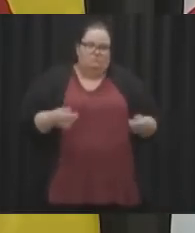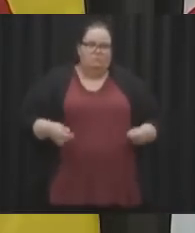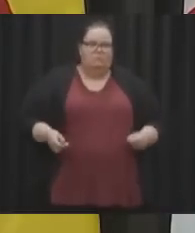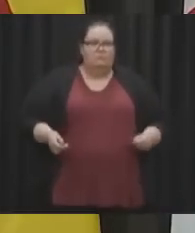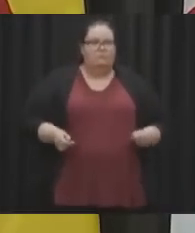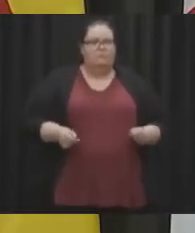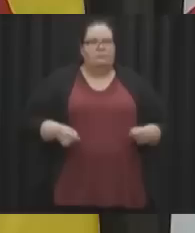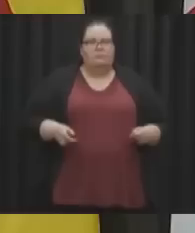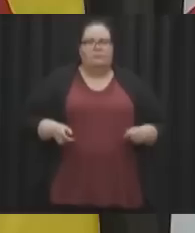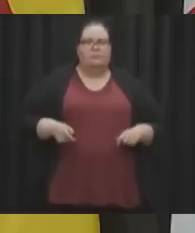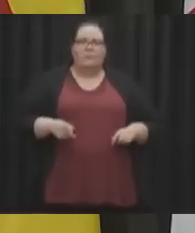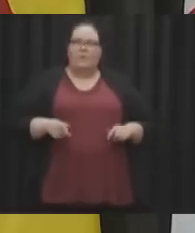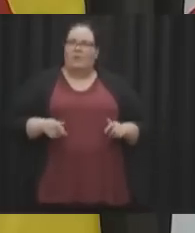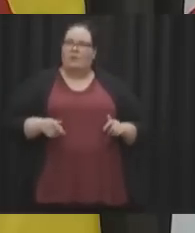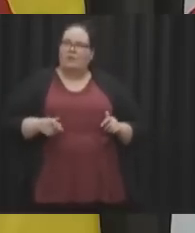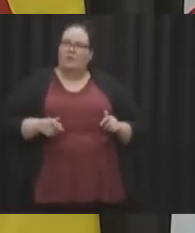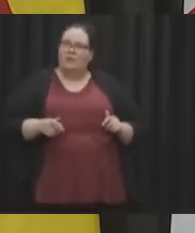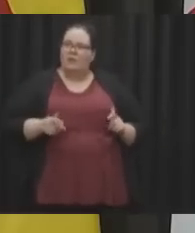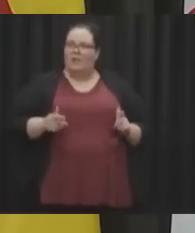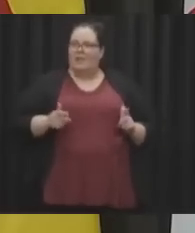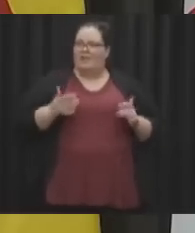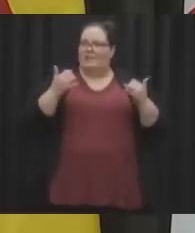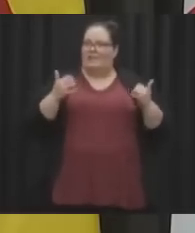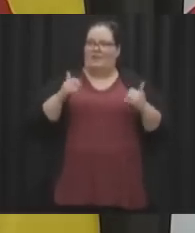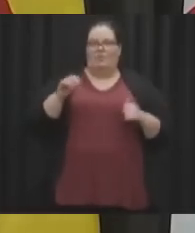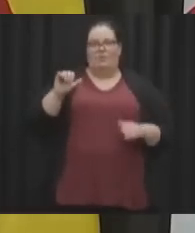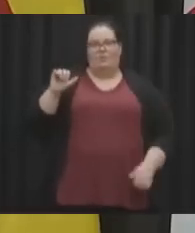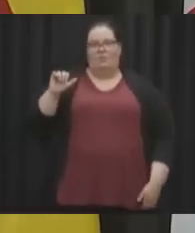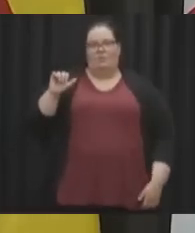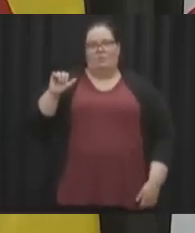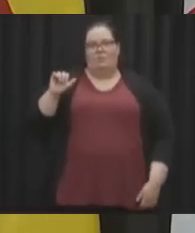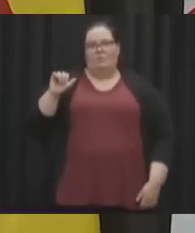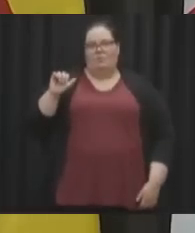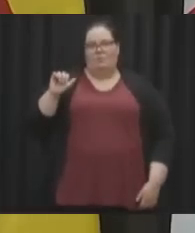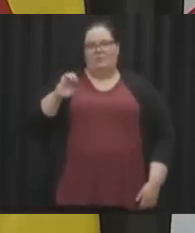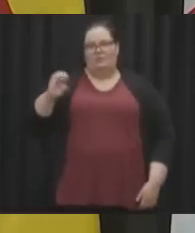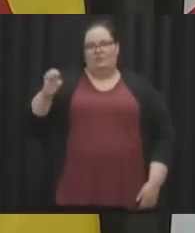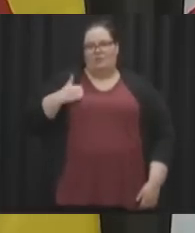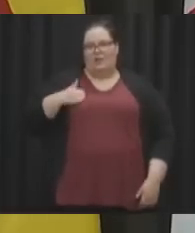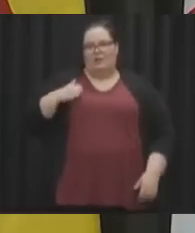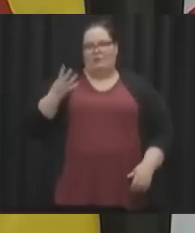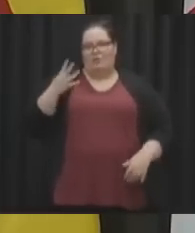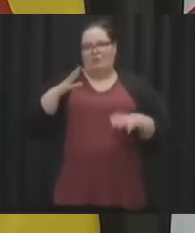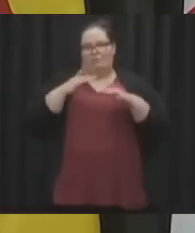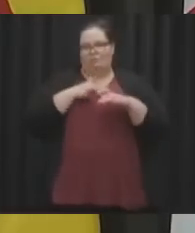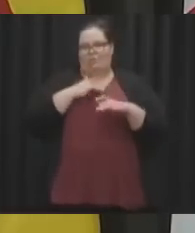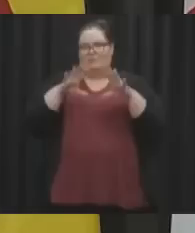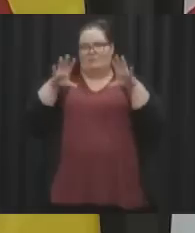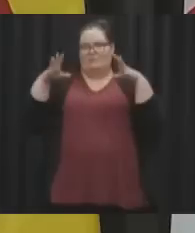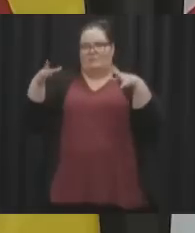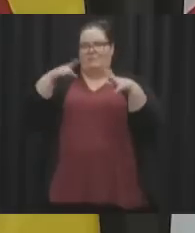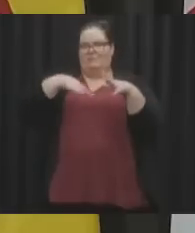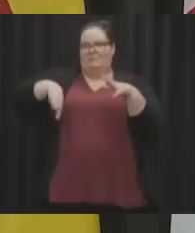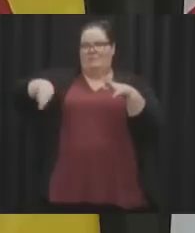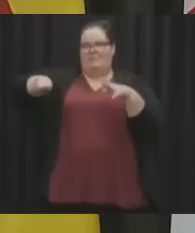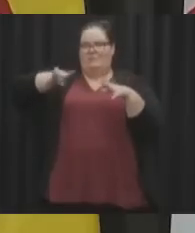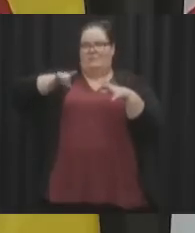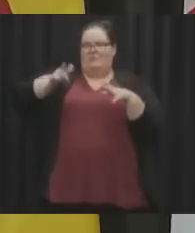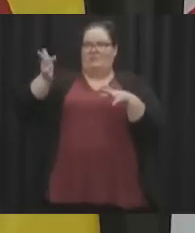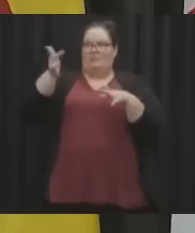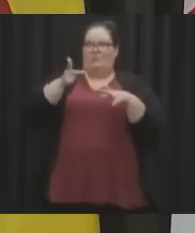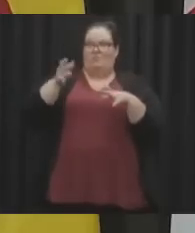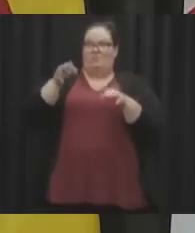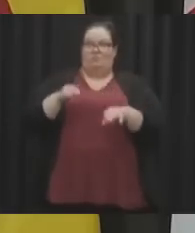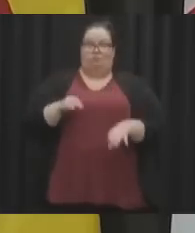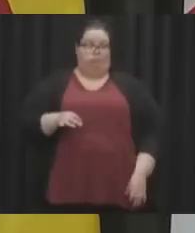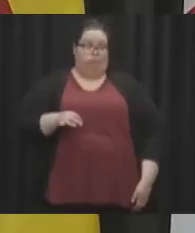Andrew, when the Atlantic bubble was established, it was done at the same time and very cooperatively, with the